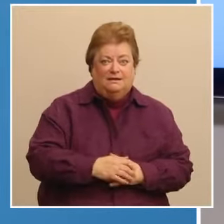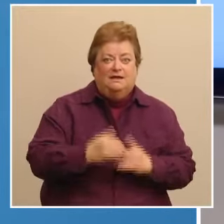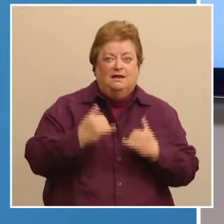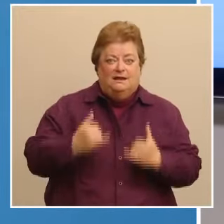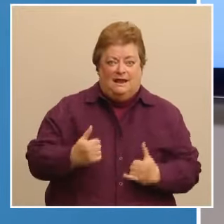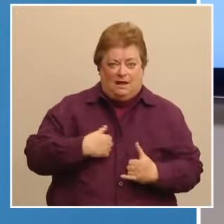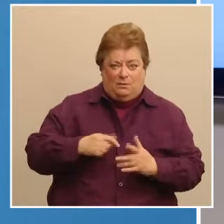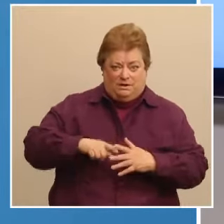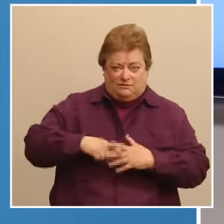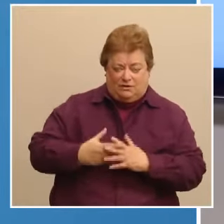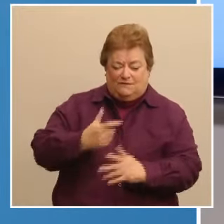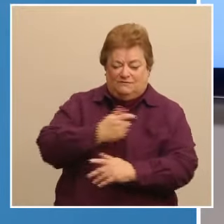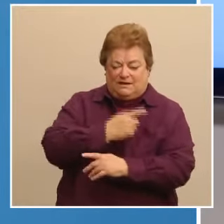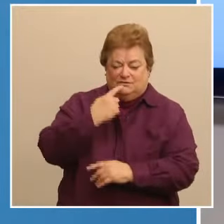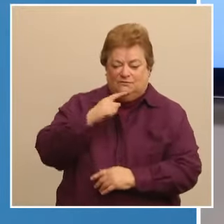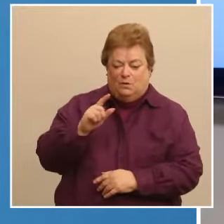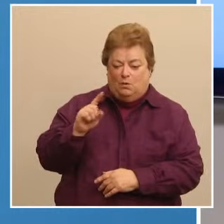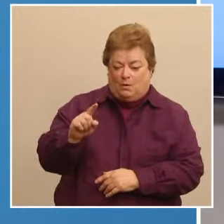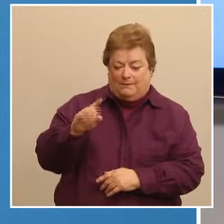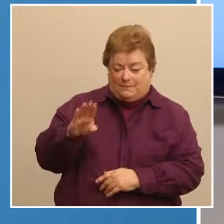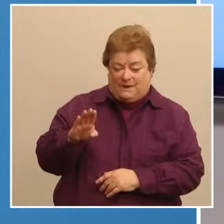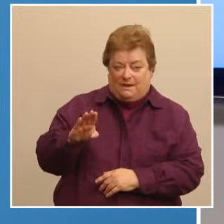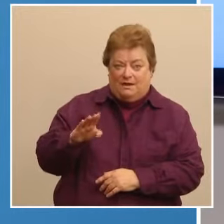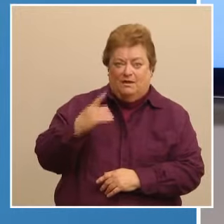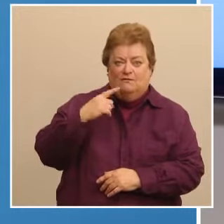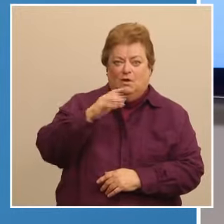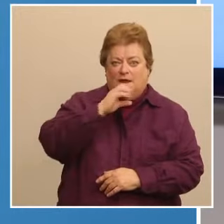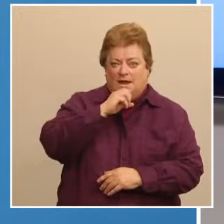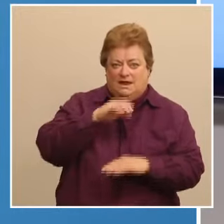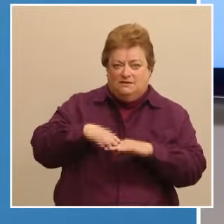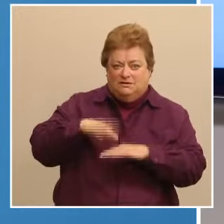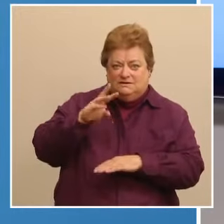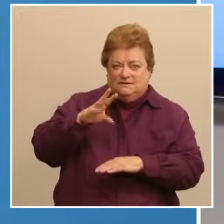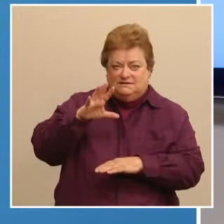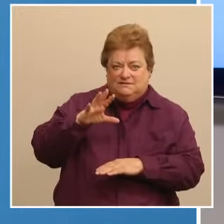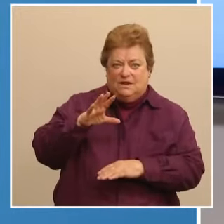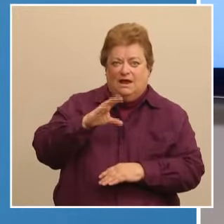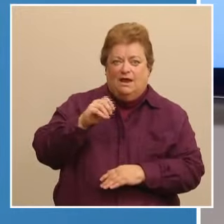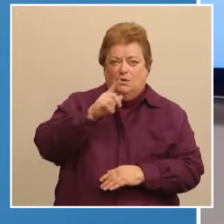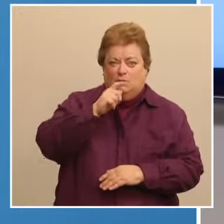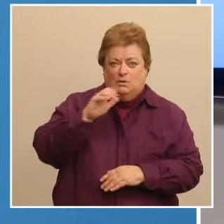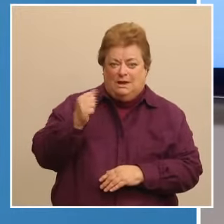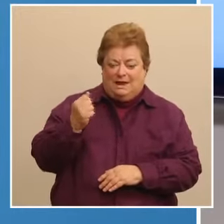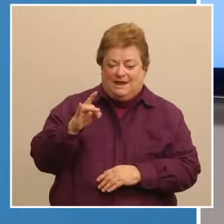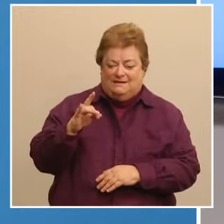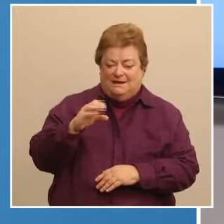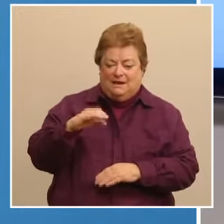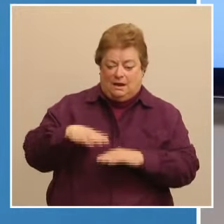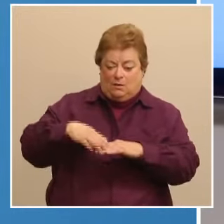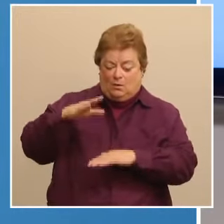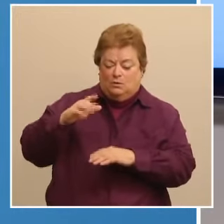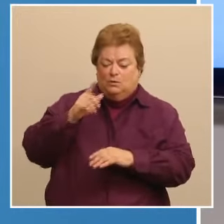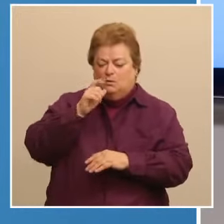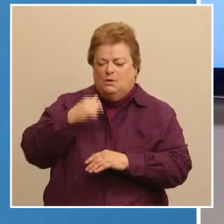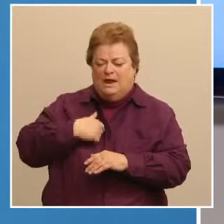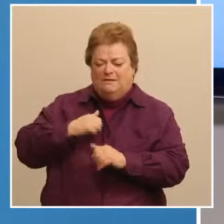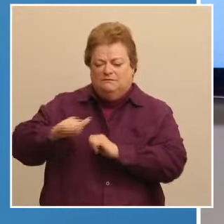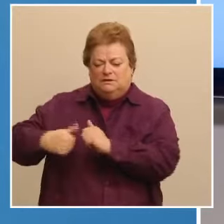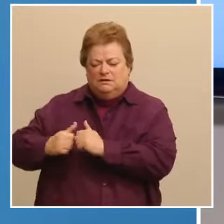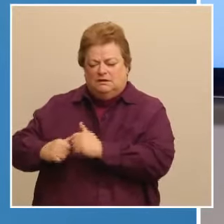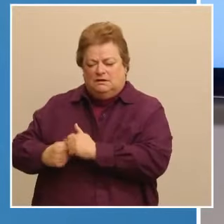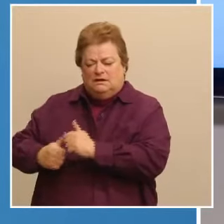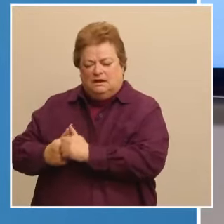1B, which includes people age 65 and older, those age 18 and older with underlying medical